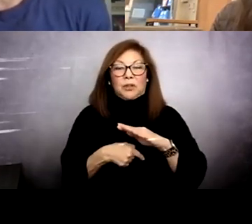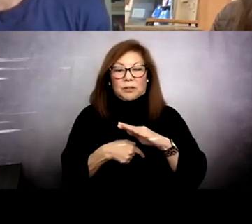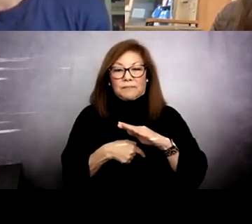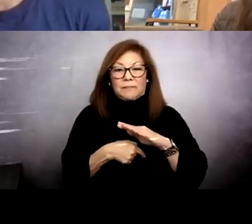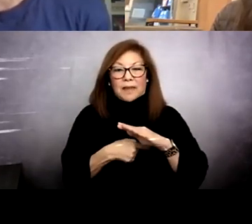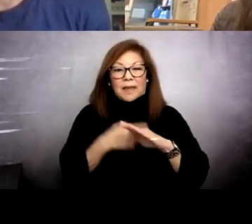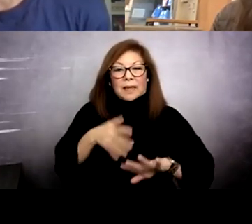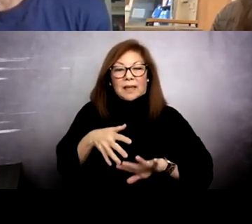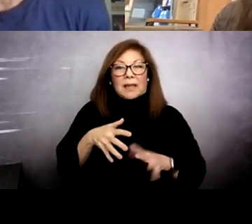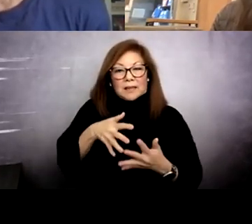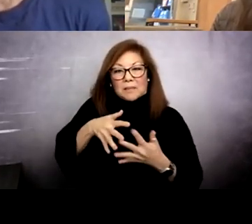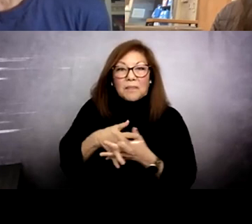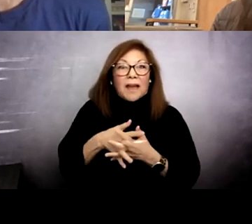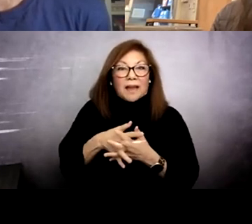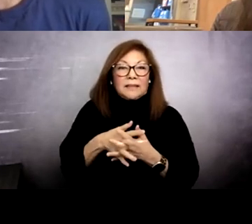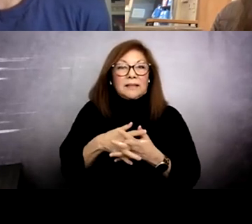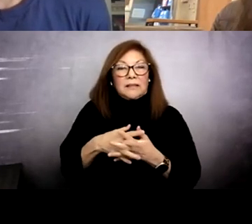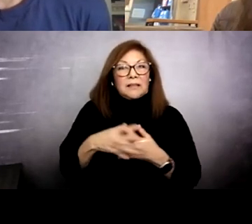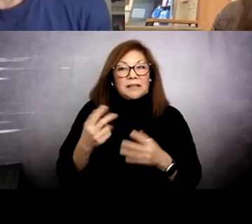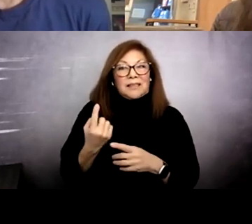these past, you know, 2 years of